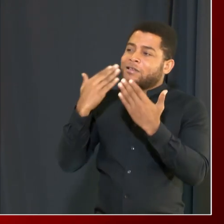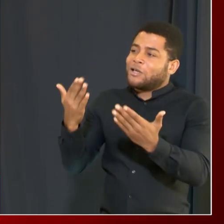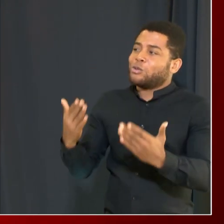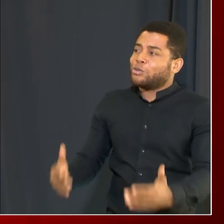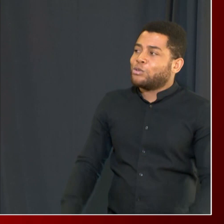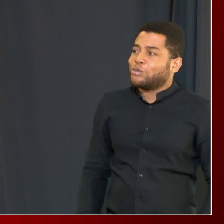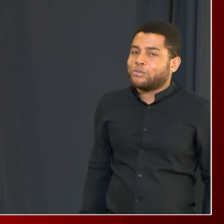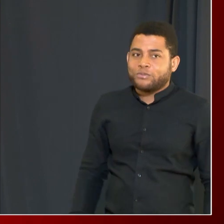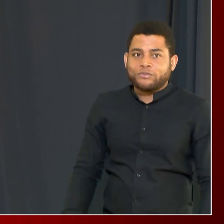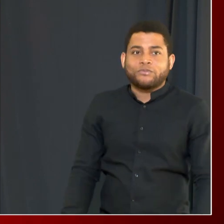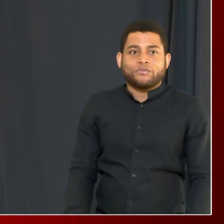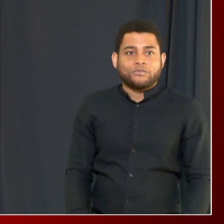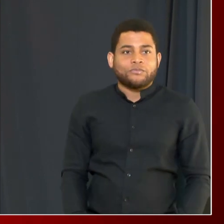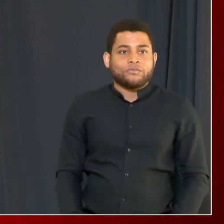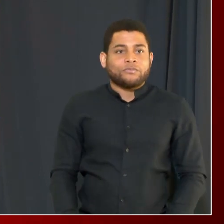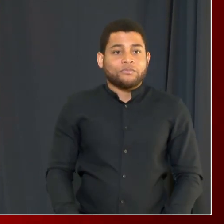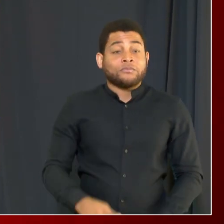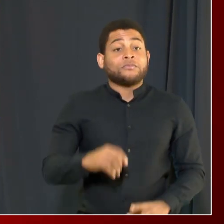Sam.